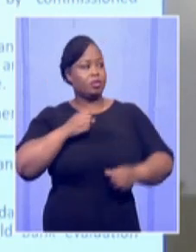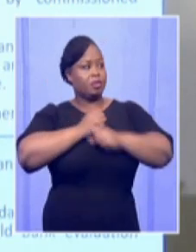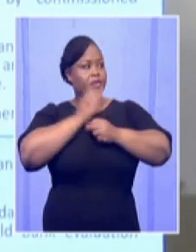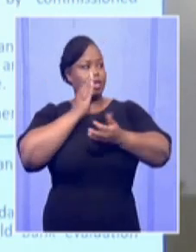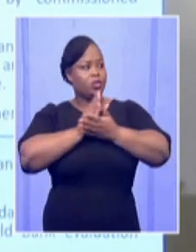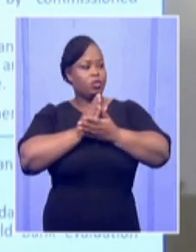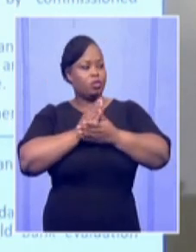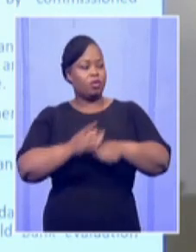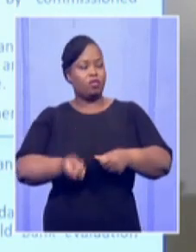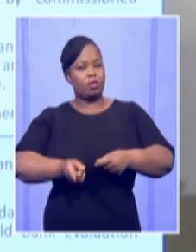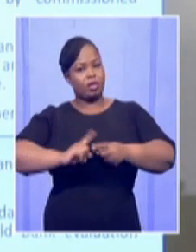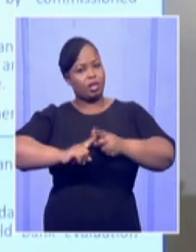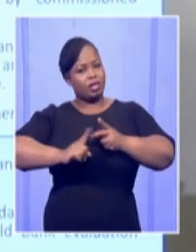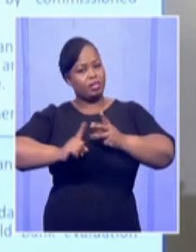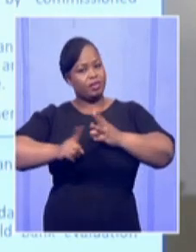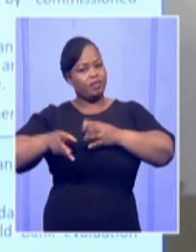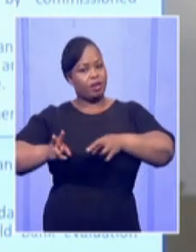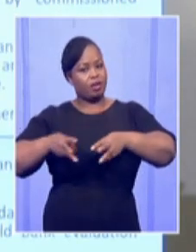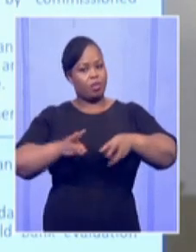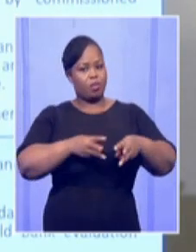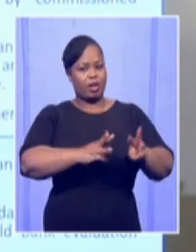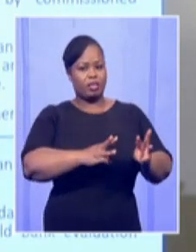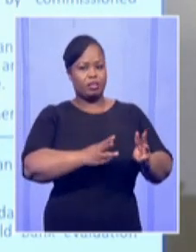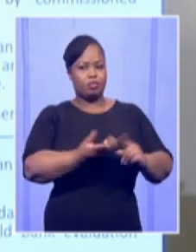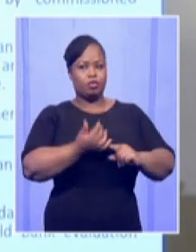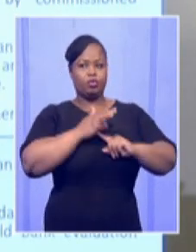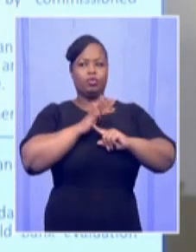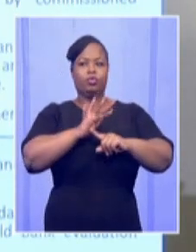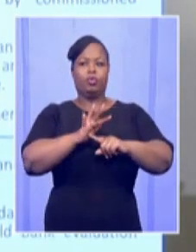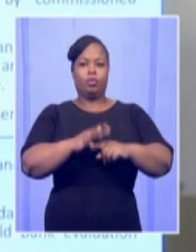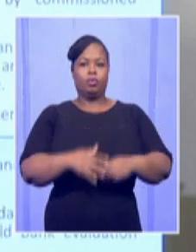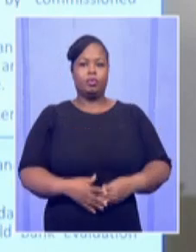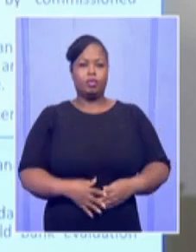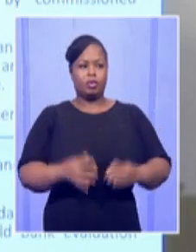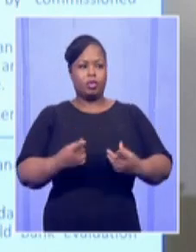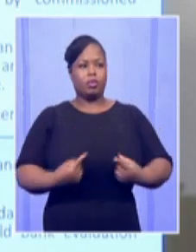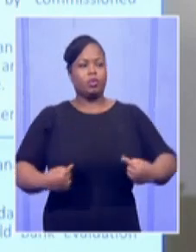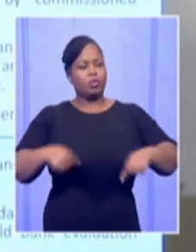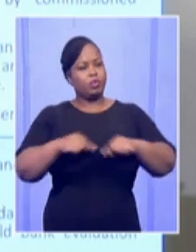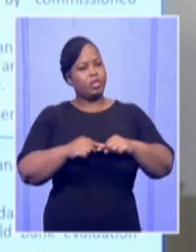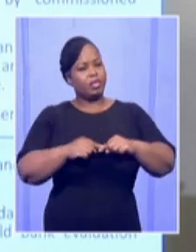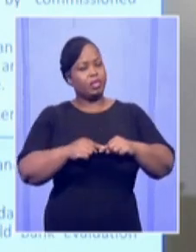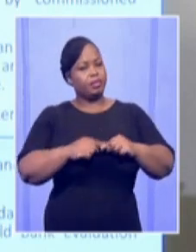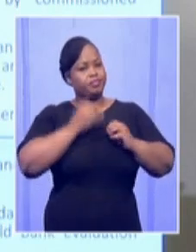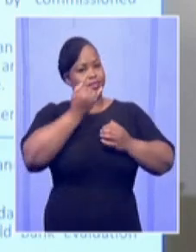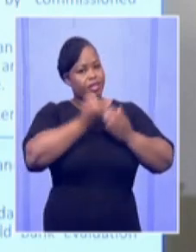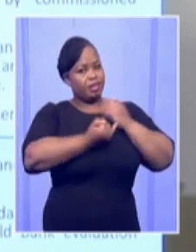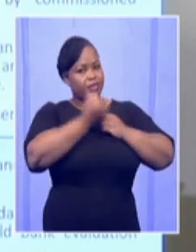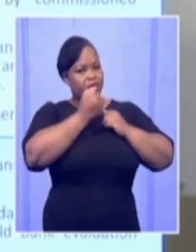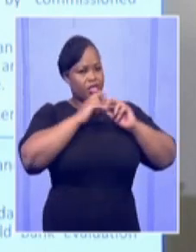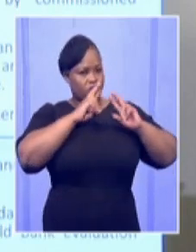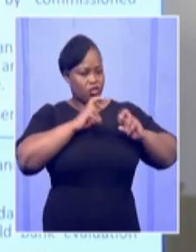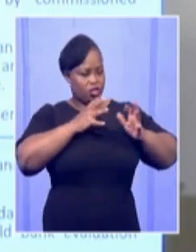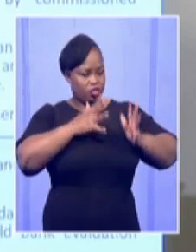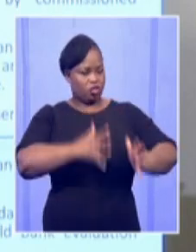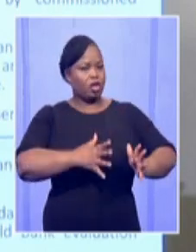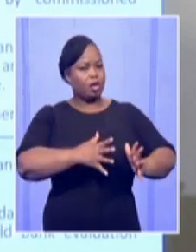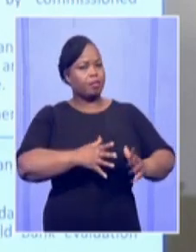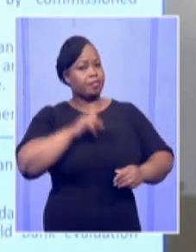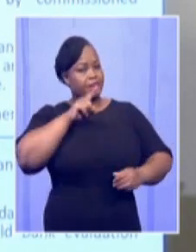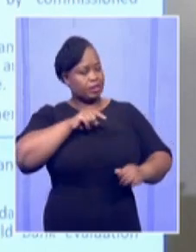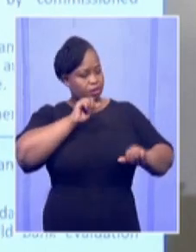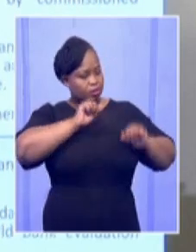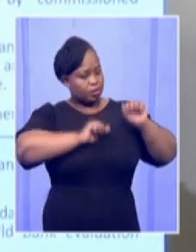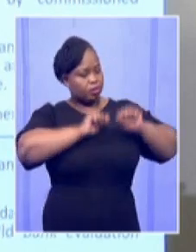from multiple angles. We commissioned independent researchers to do independent assessment of what's taking place